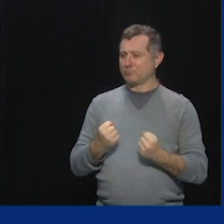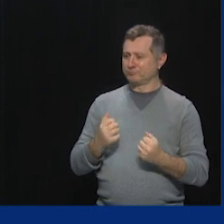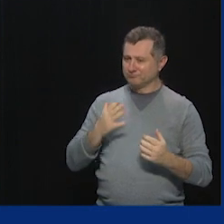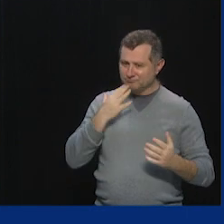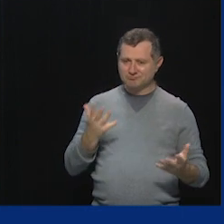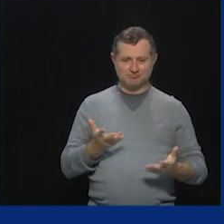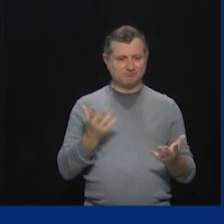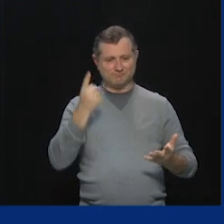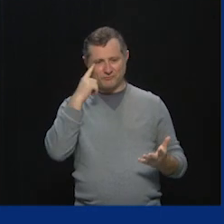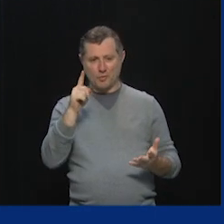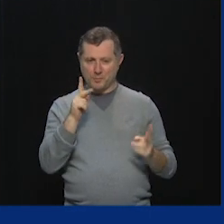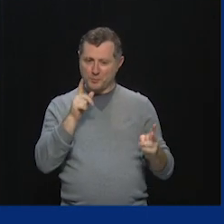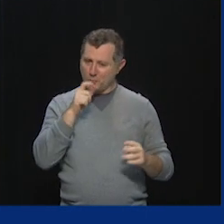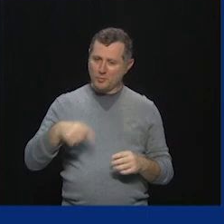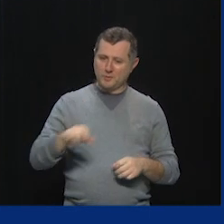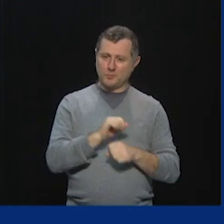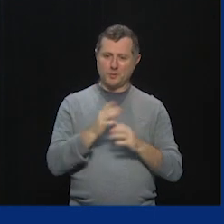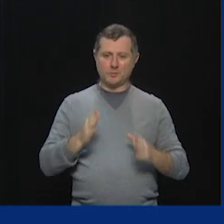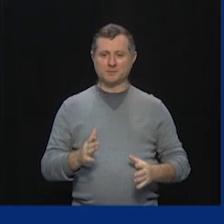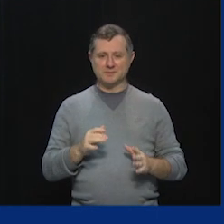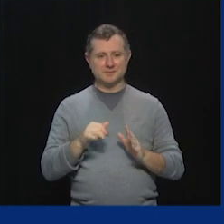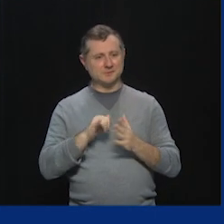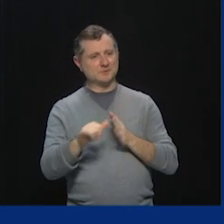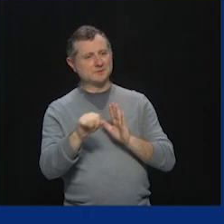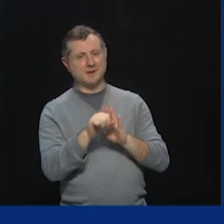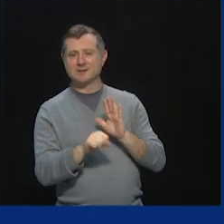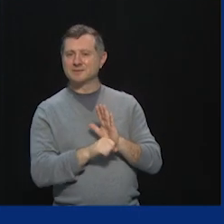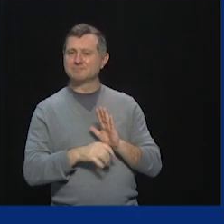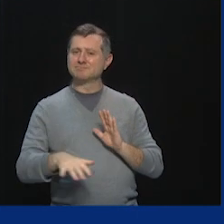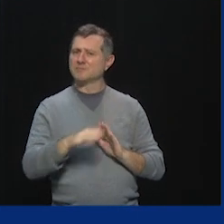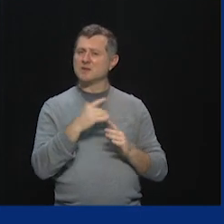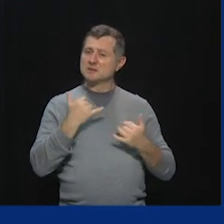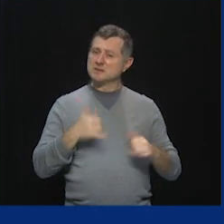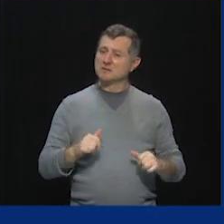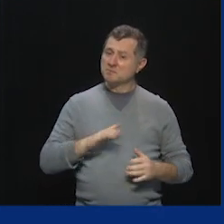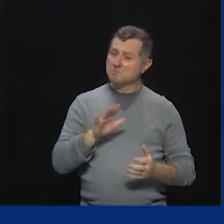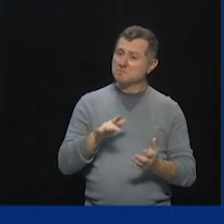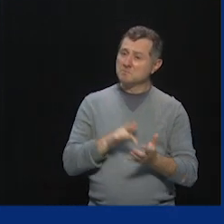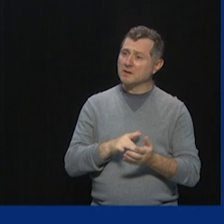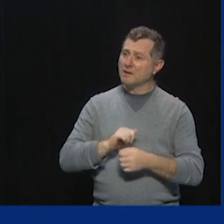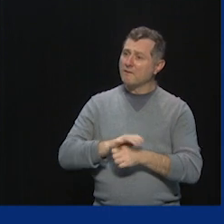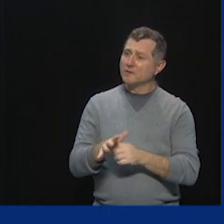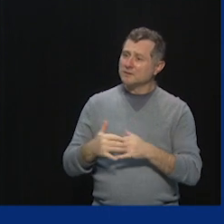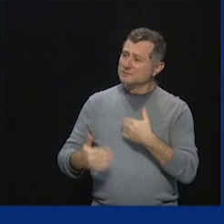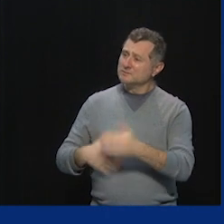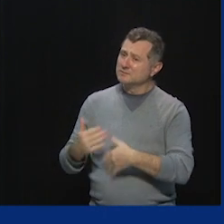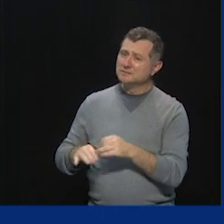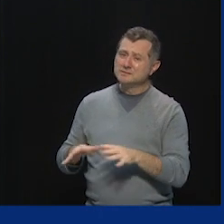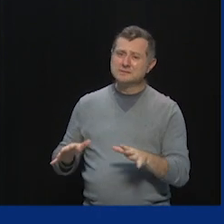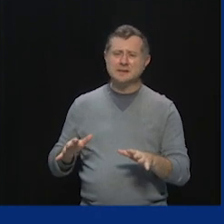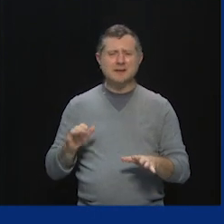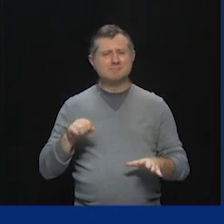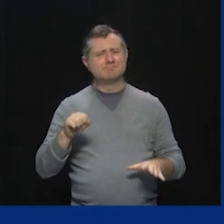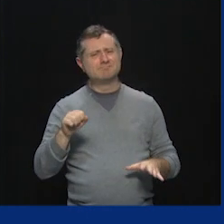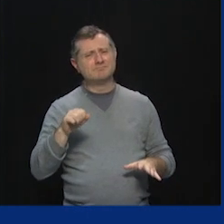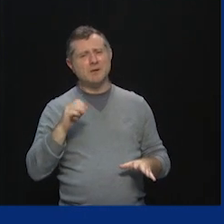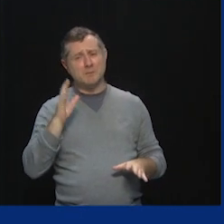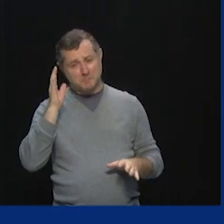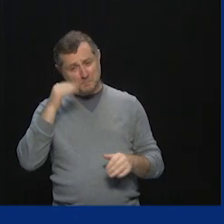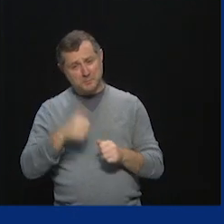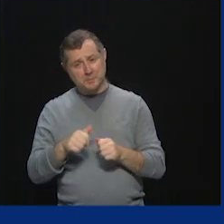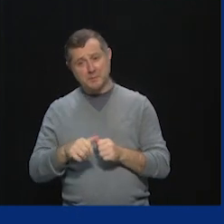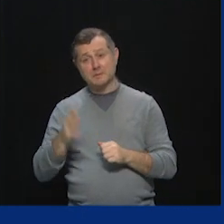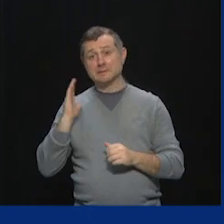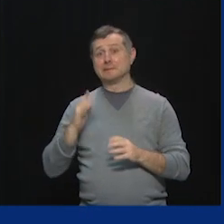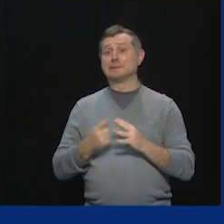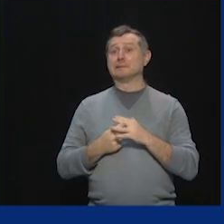about it, that, we're still in the midst of the pandemic, but when the pandemic first came underway, and, we've heard all the stories about essential workers,